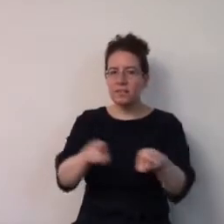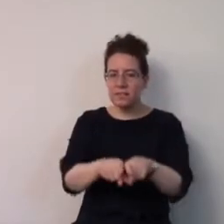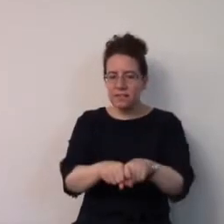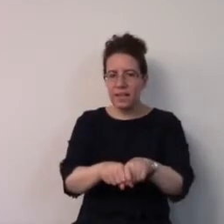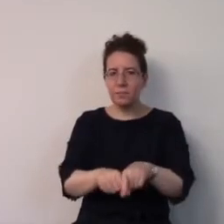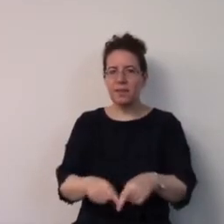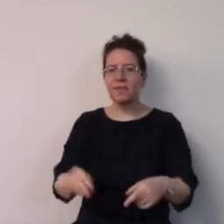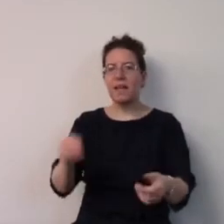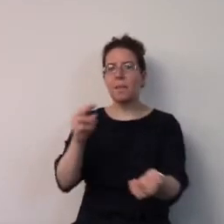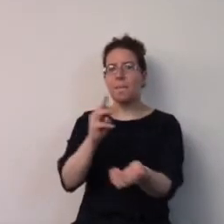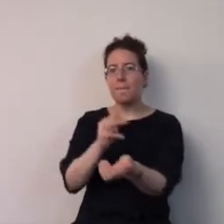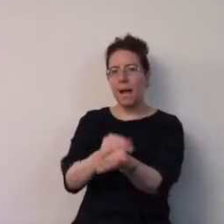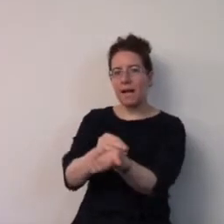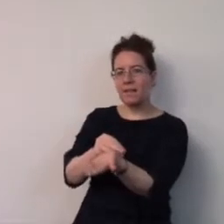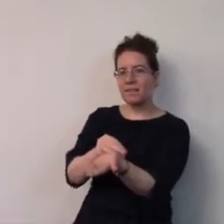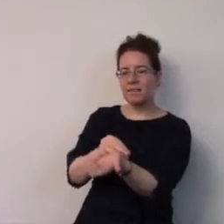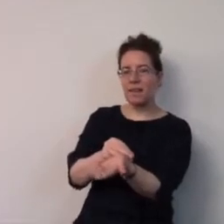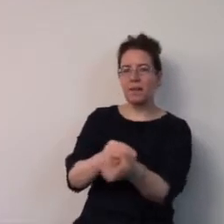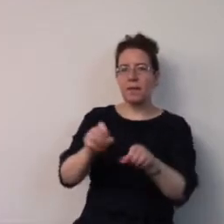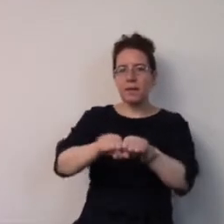know what? You can get free